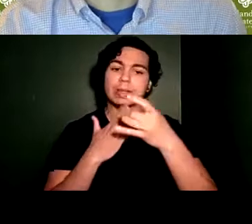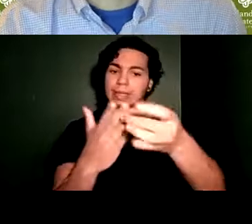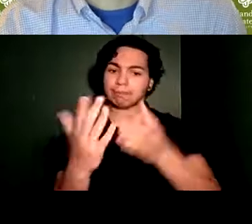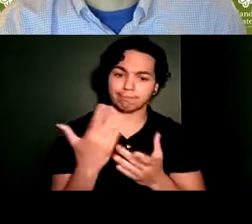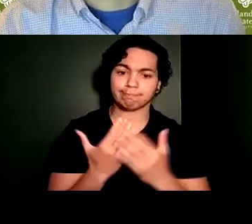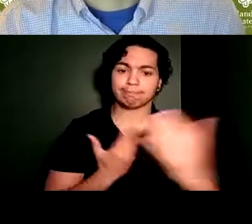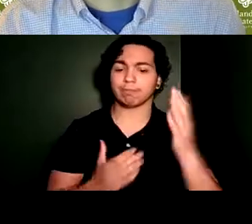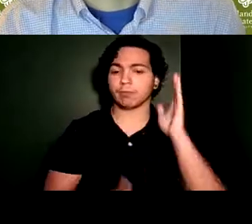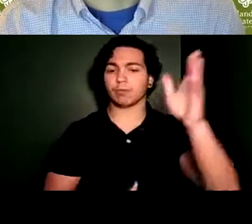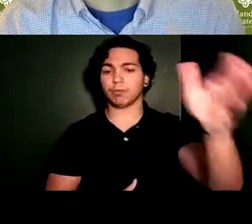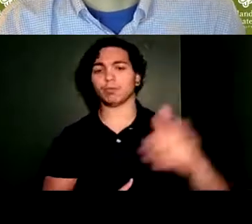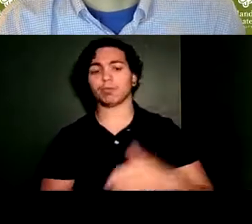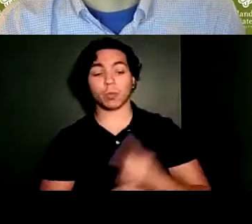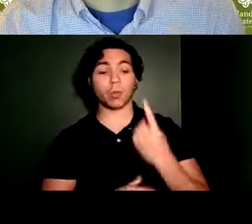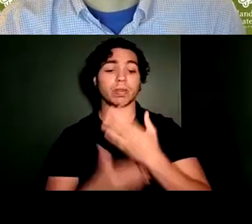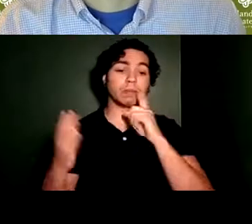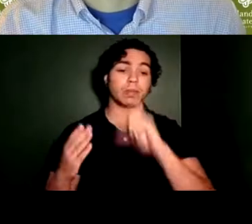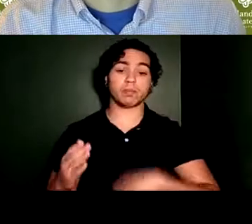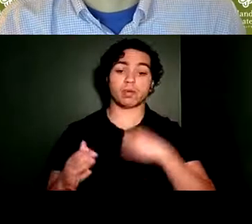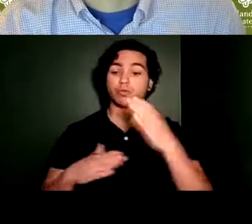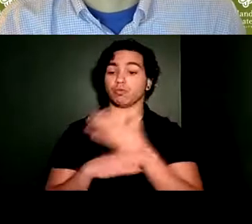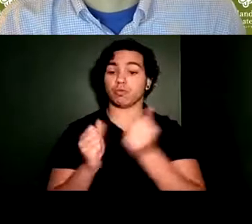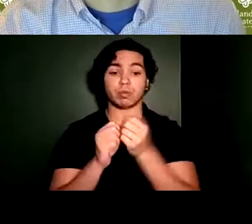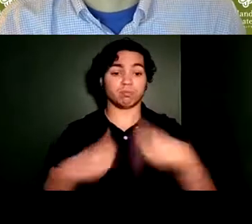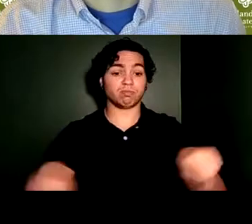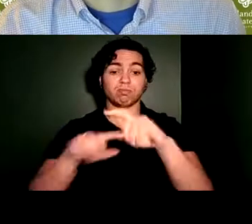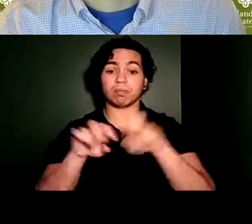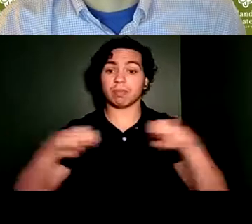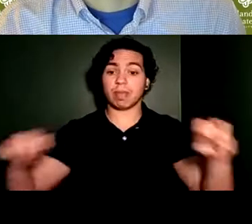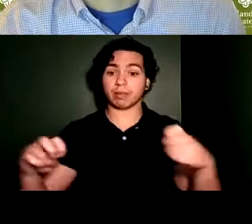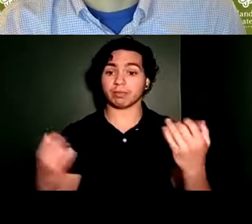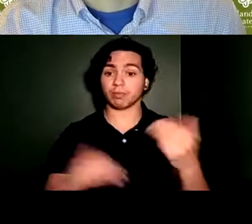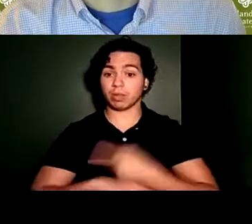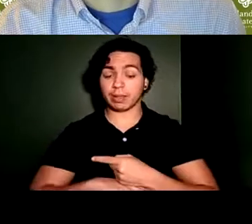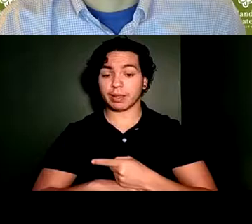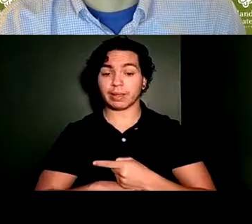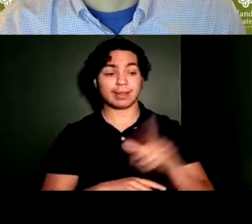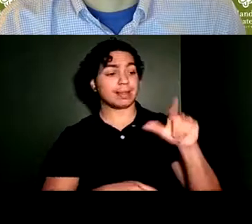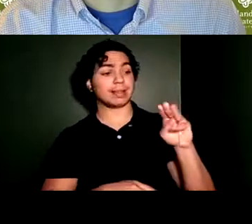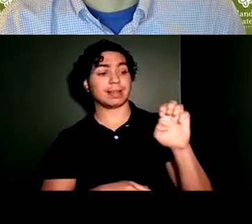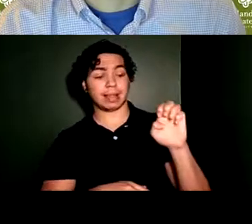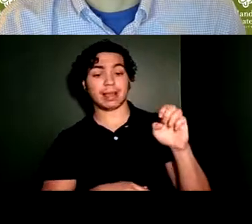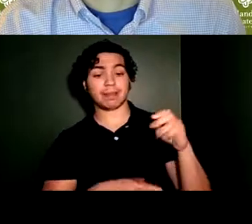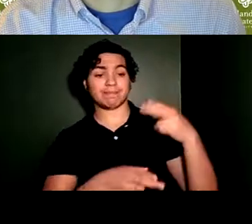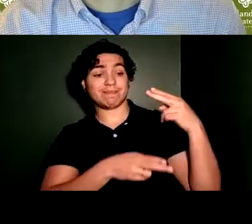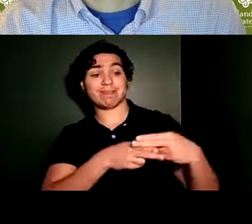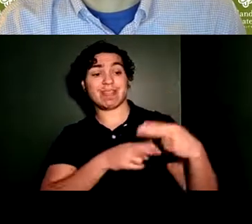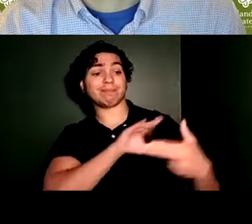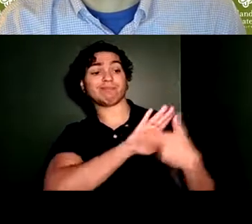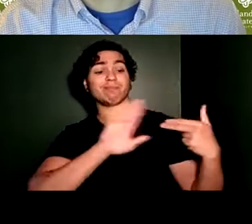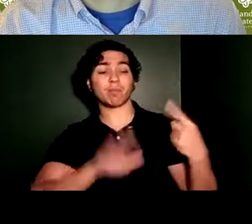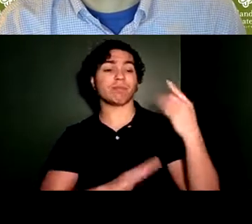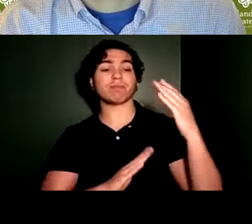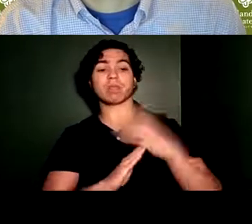one thing I'm proud to really share with this panel this afternoon is Lime was named one of the top